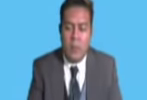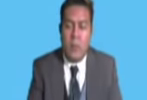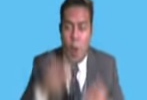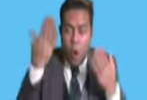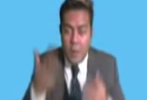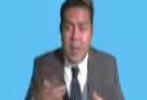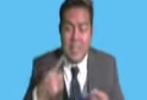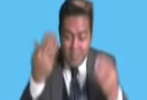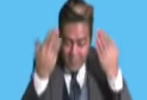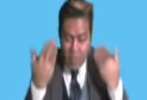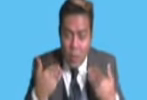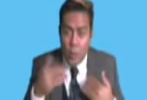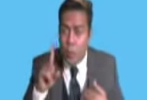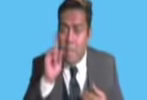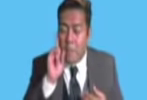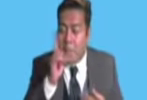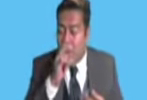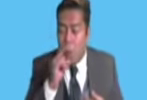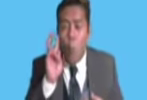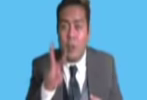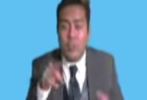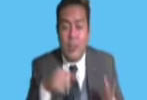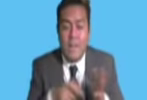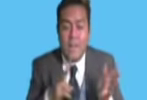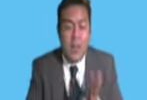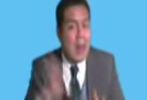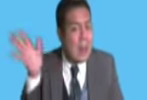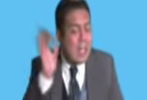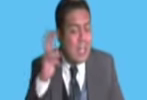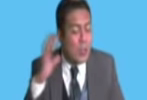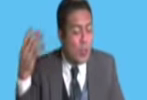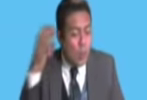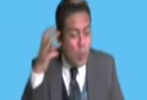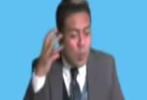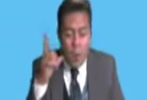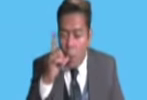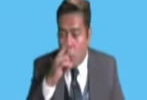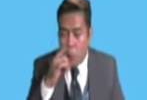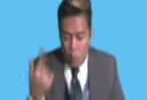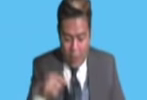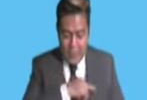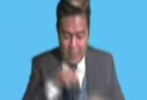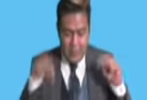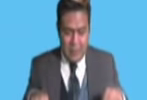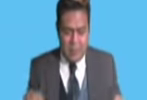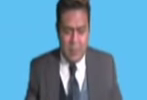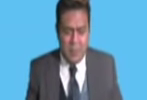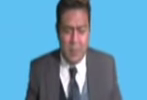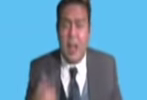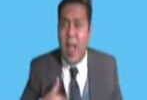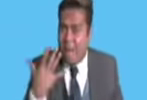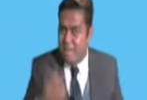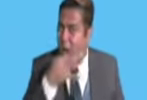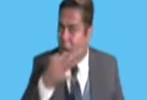Honorable Speaker, to those watching TV and those listening to radio, and also to us in here, I had